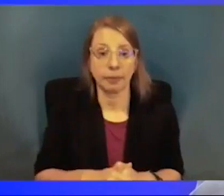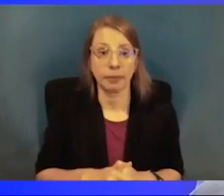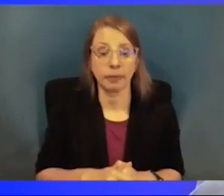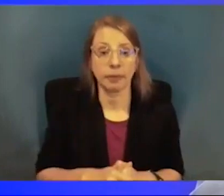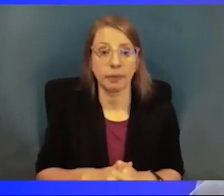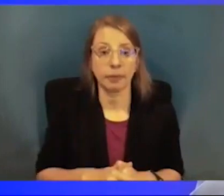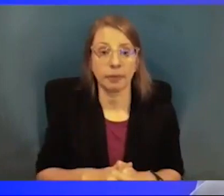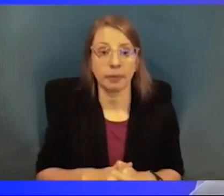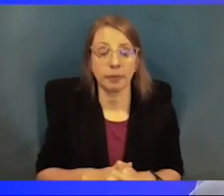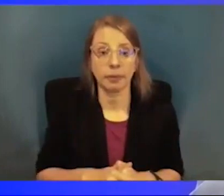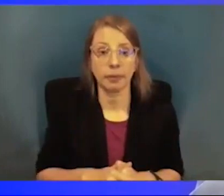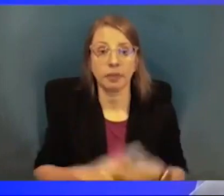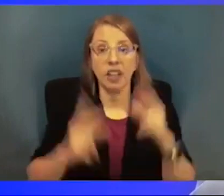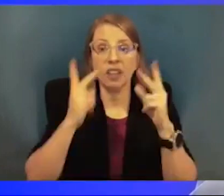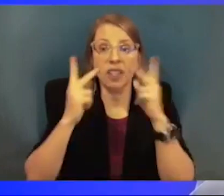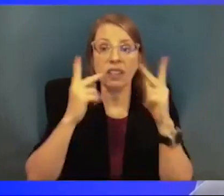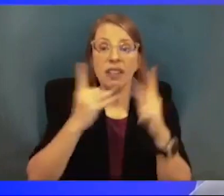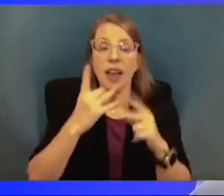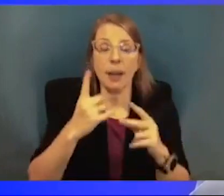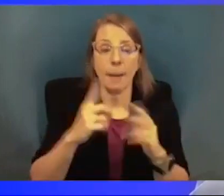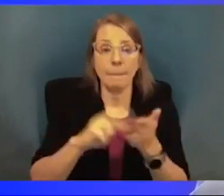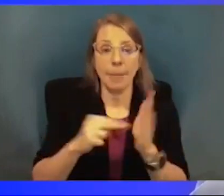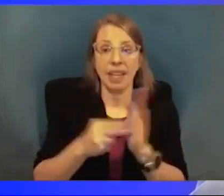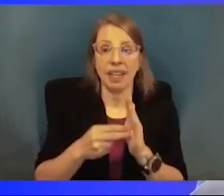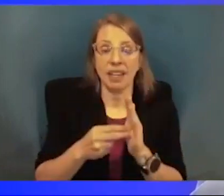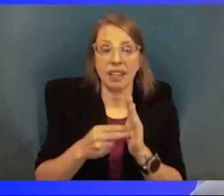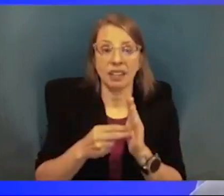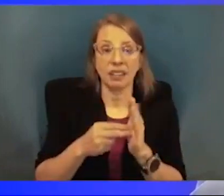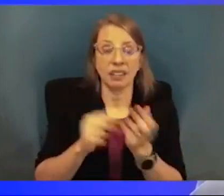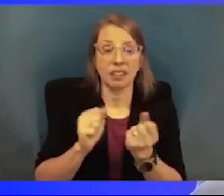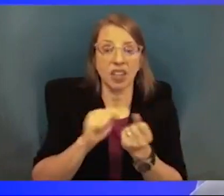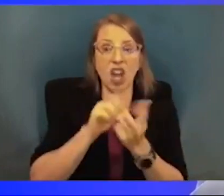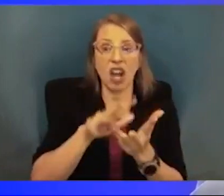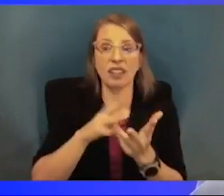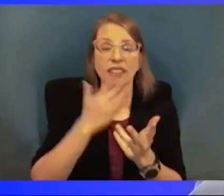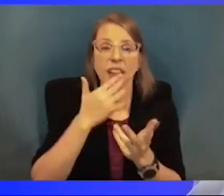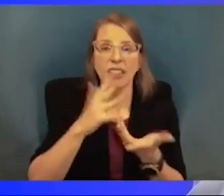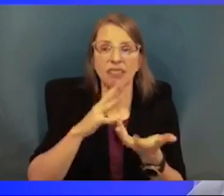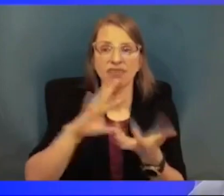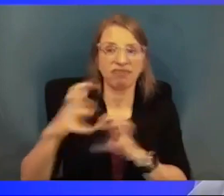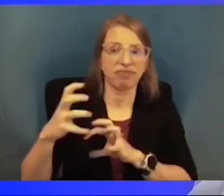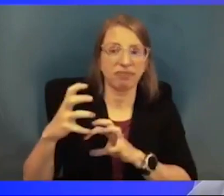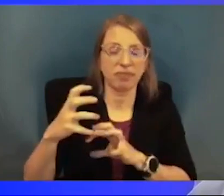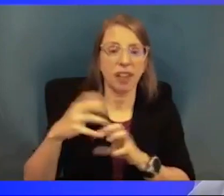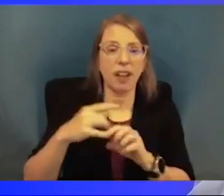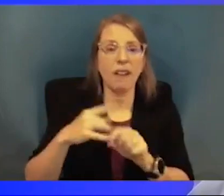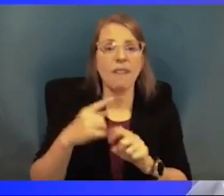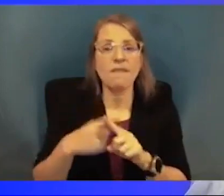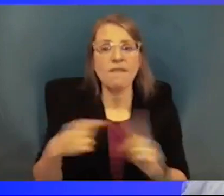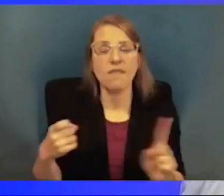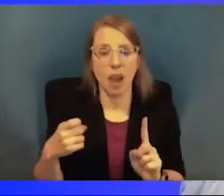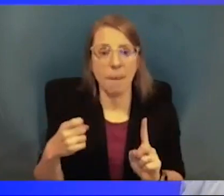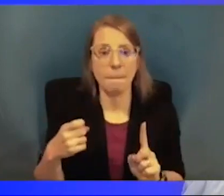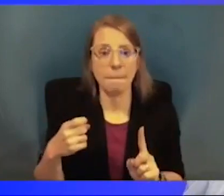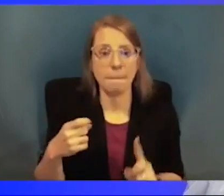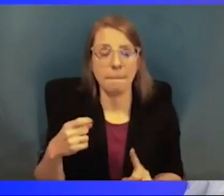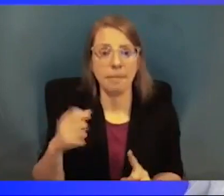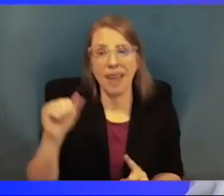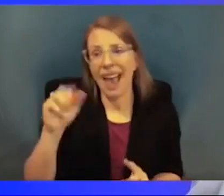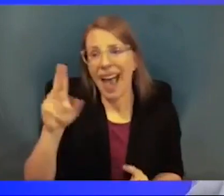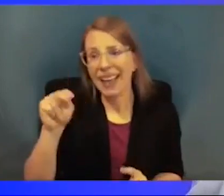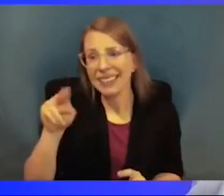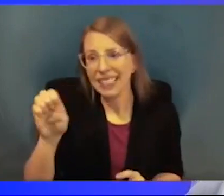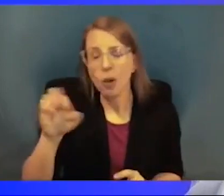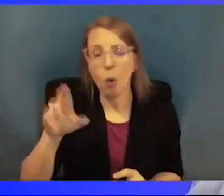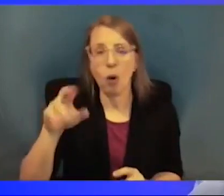what can make hyperpigmentation from acne, or, a lot of women deal with hyperpigmentation of the cheeks and of the forehead, known